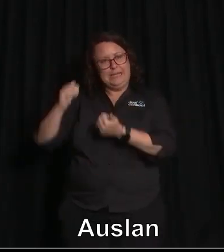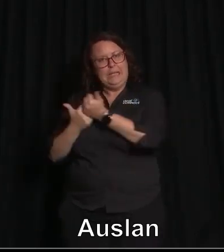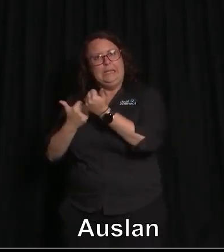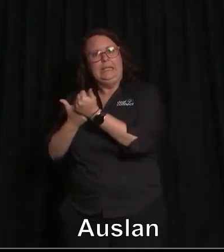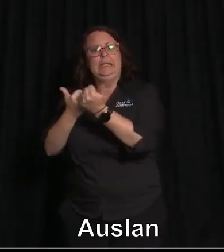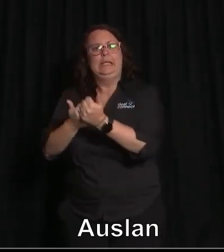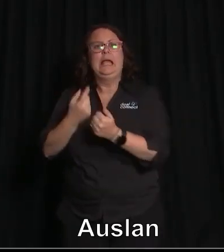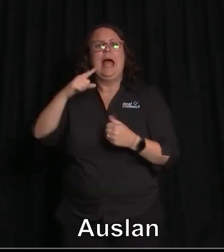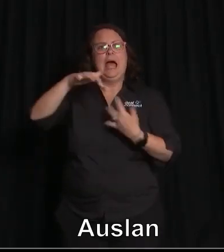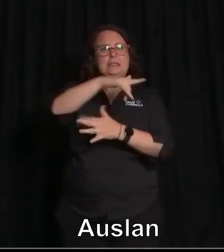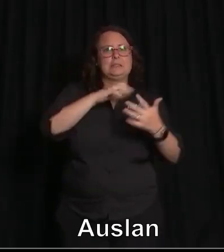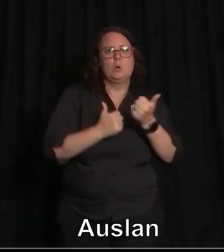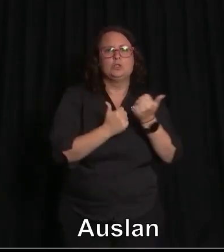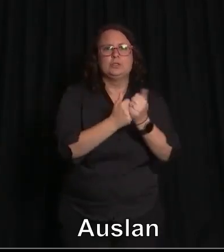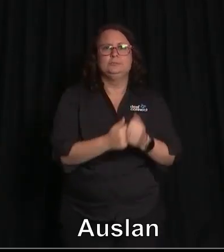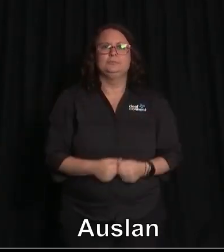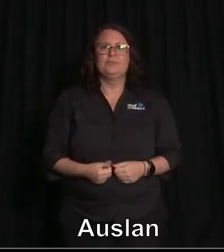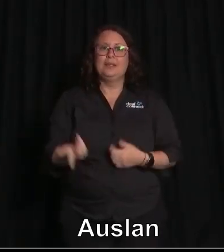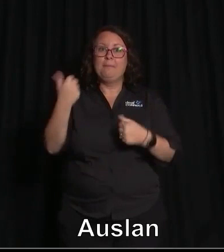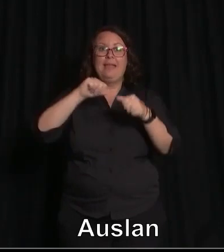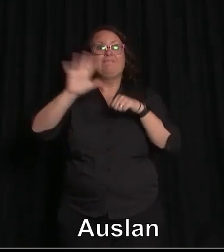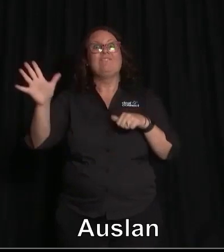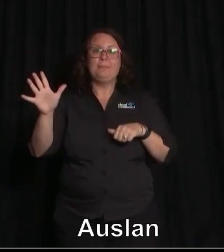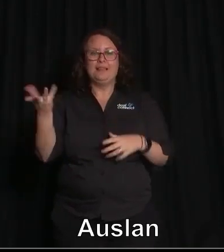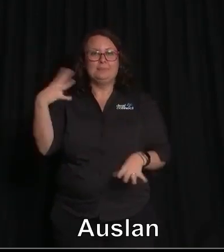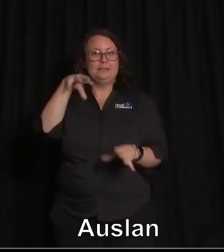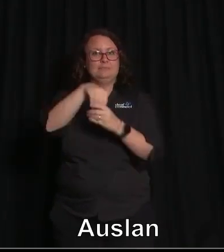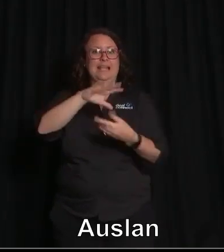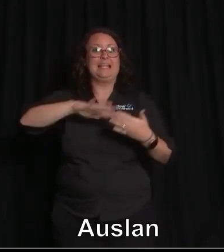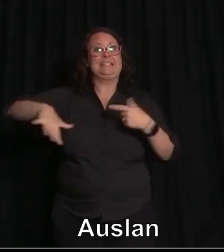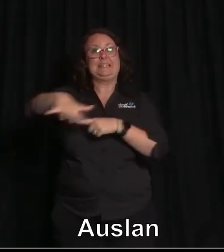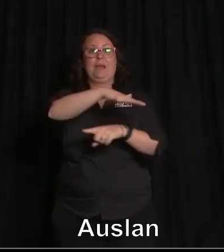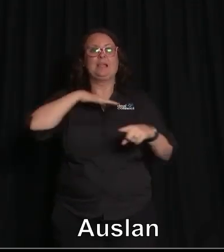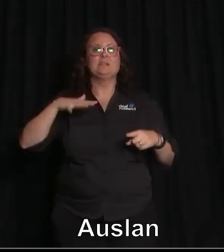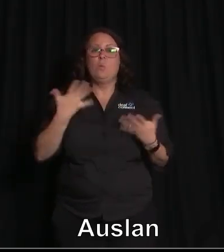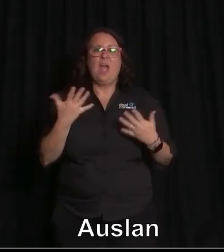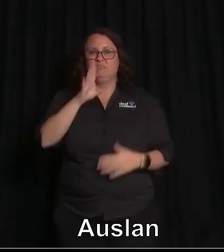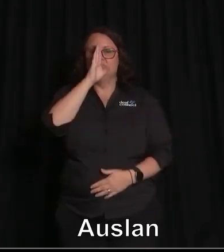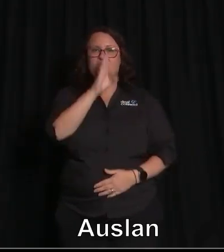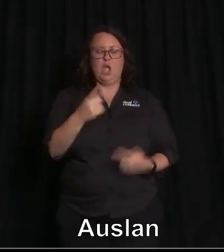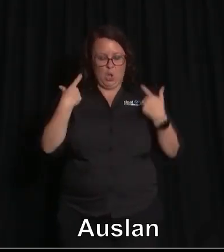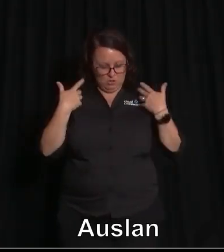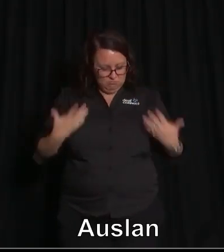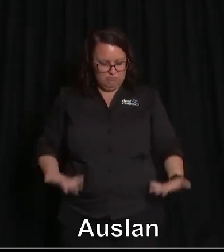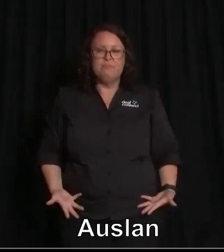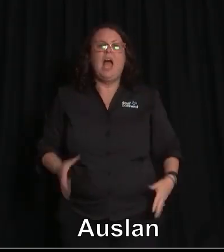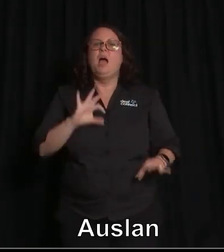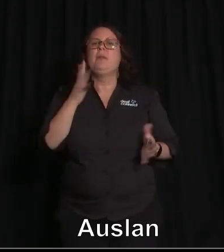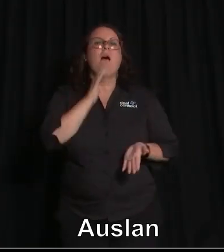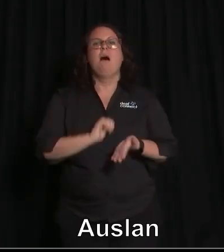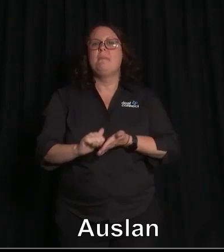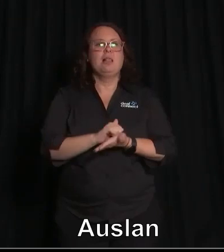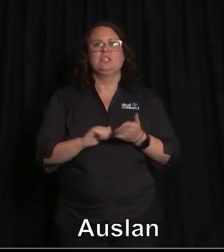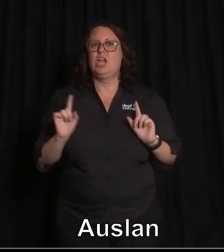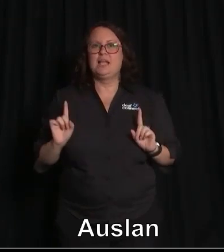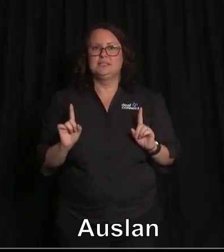socially. Being fabulous can mean occupying spaces where you are unapologetic in how you present yourself, and is